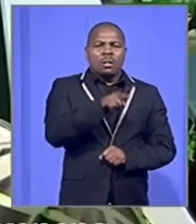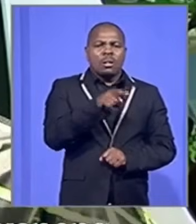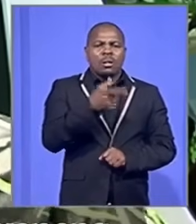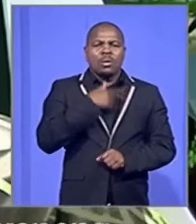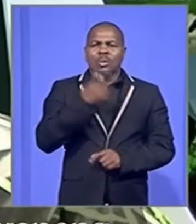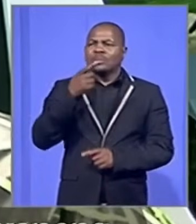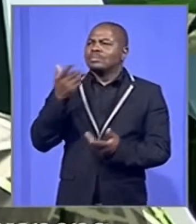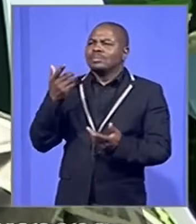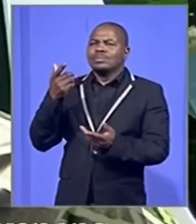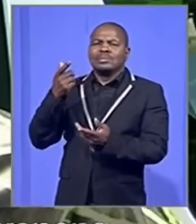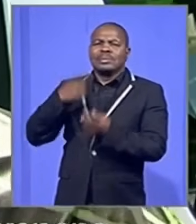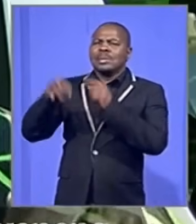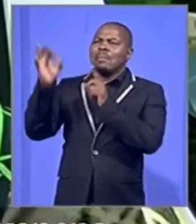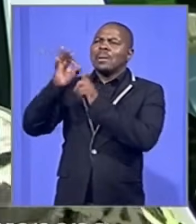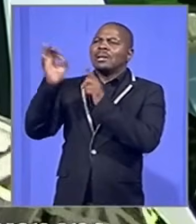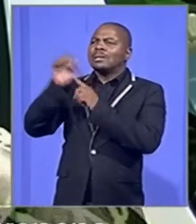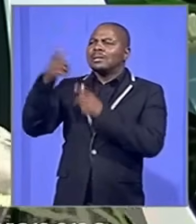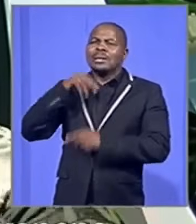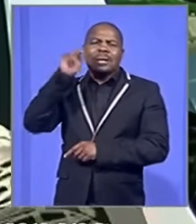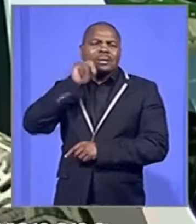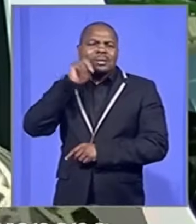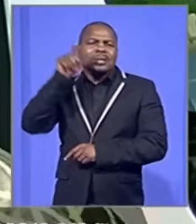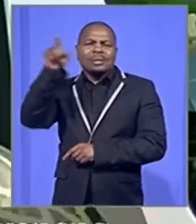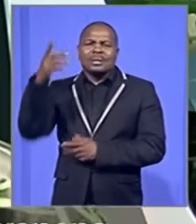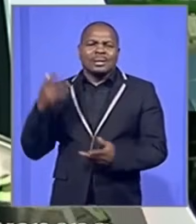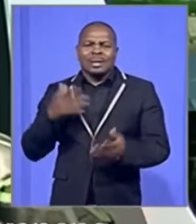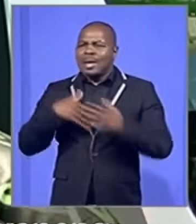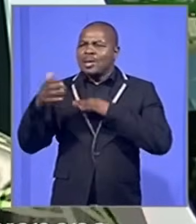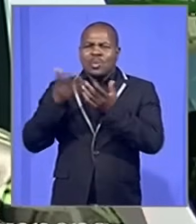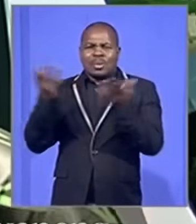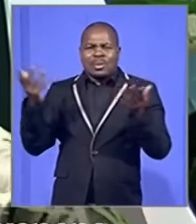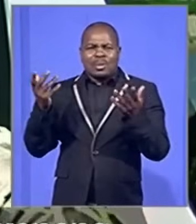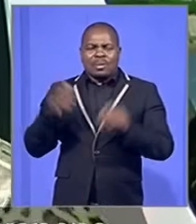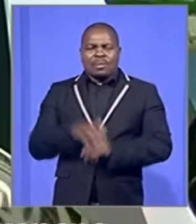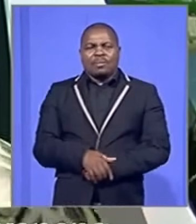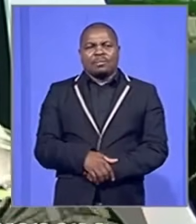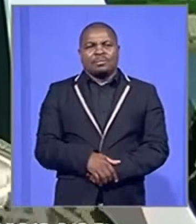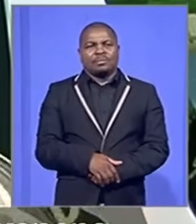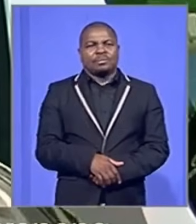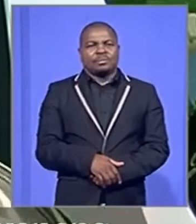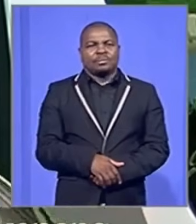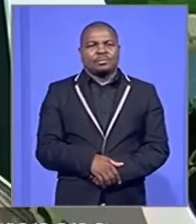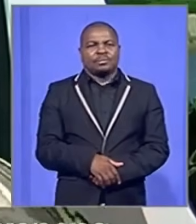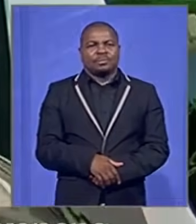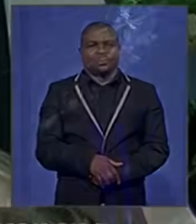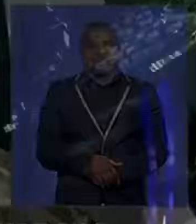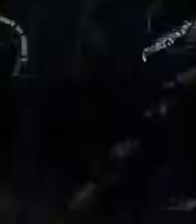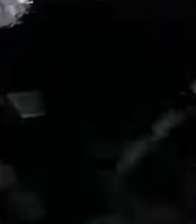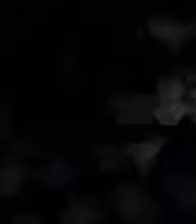Pakistan or Nigeria or anywhere else in the world?